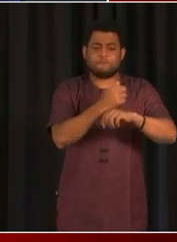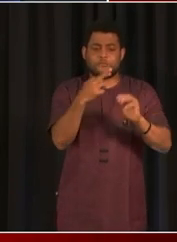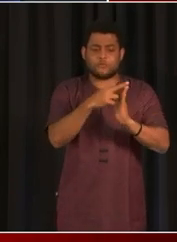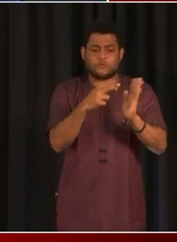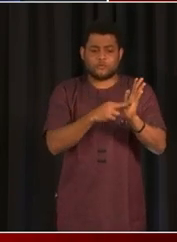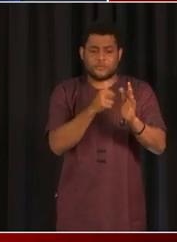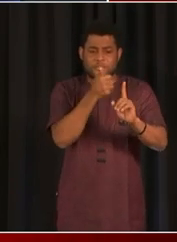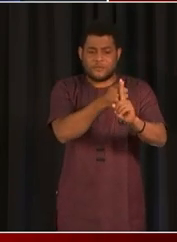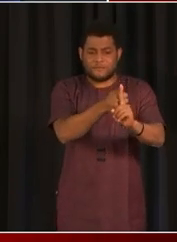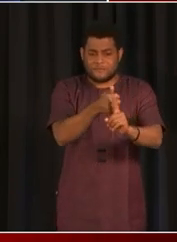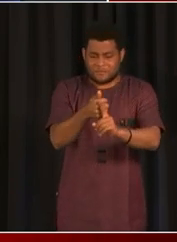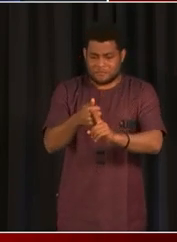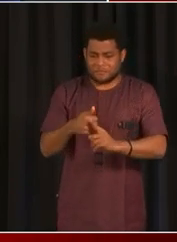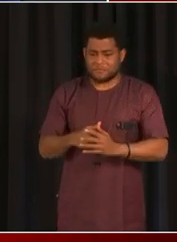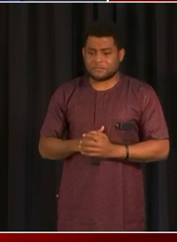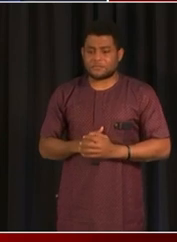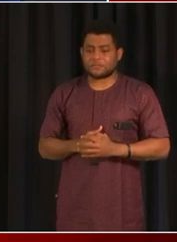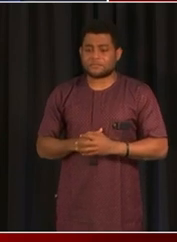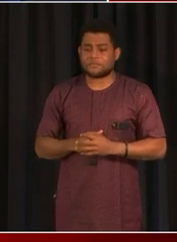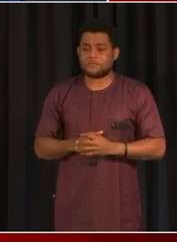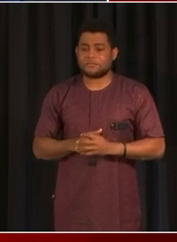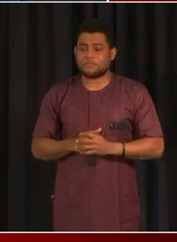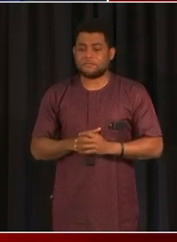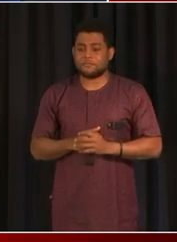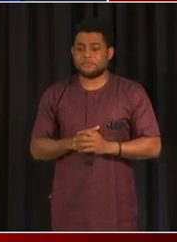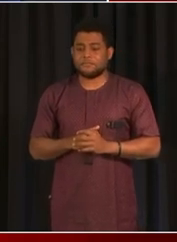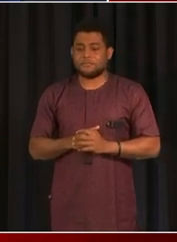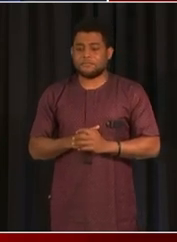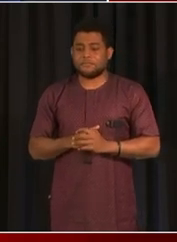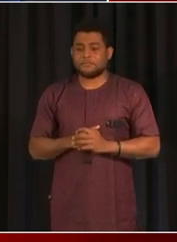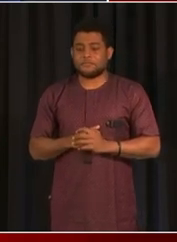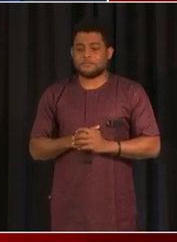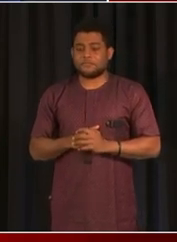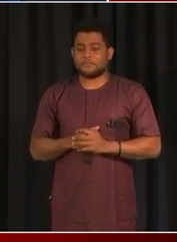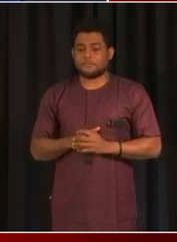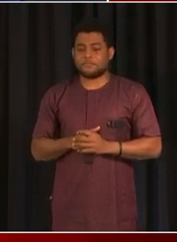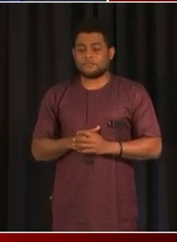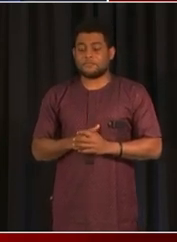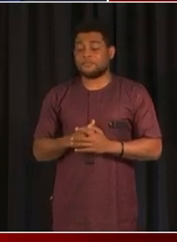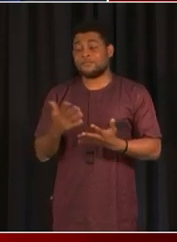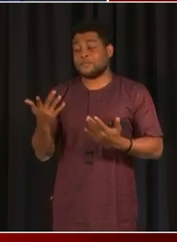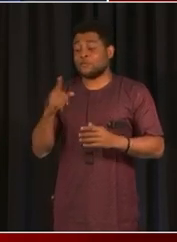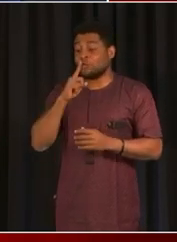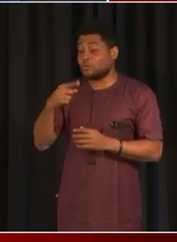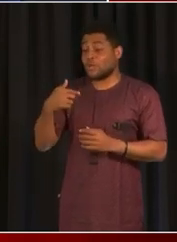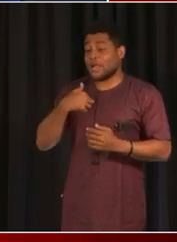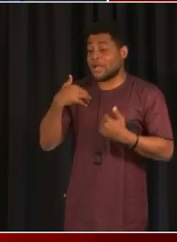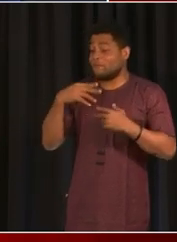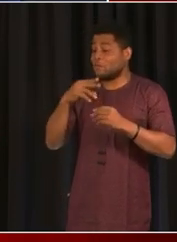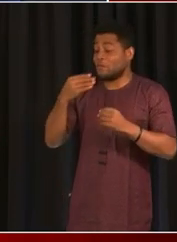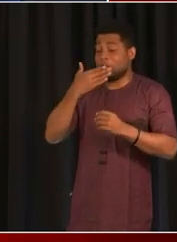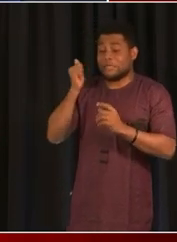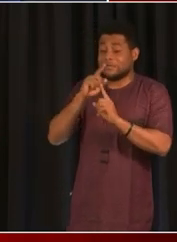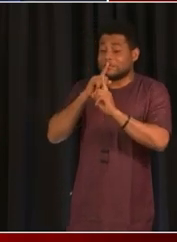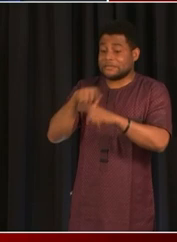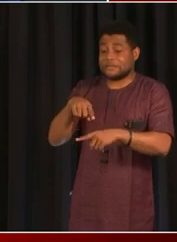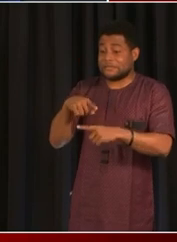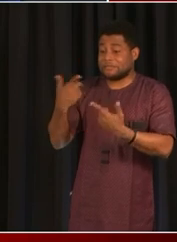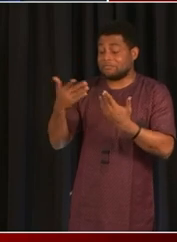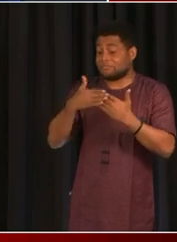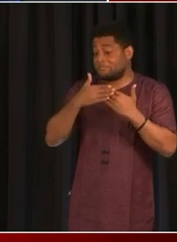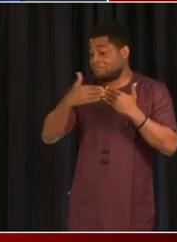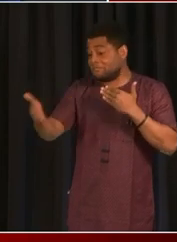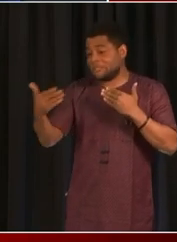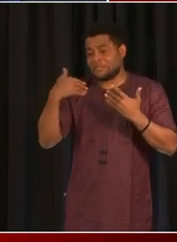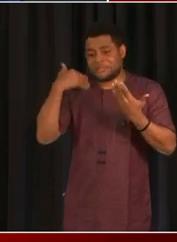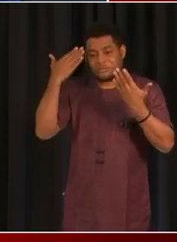what businesses, what occupations would you like to see? I don't have a better answer for you than that to tell you what's coming down the pike,